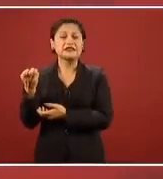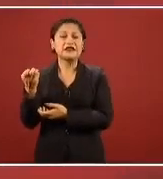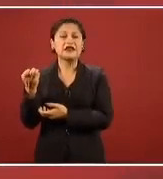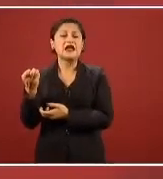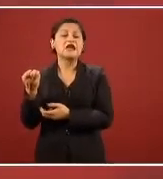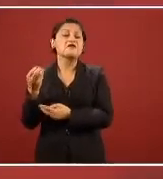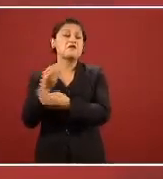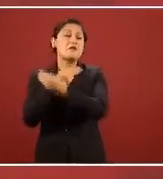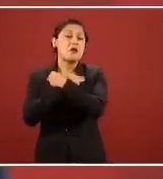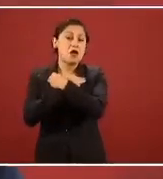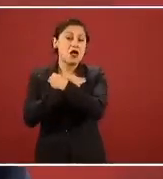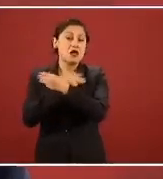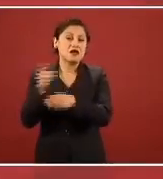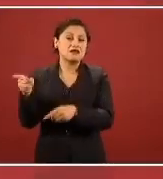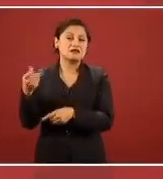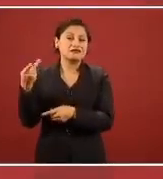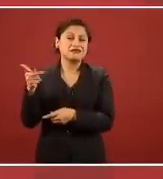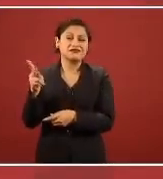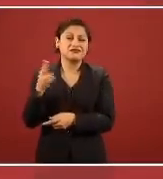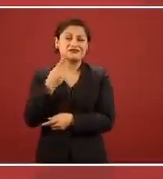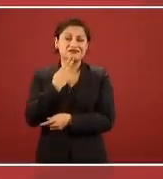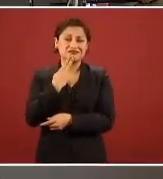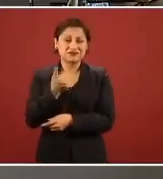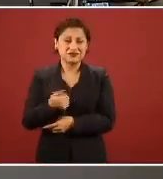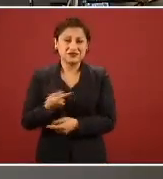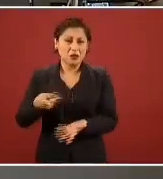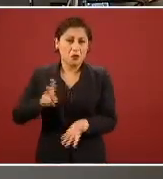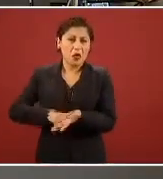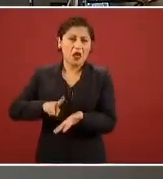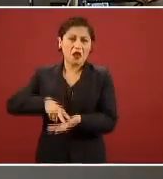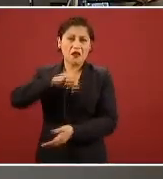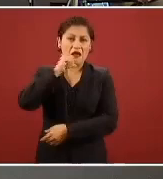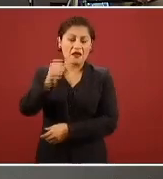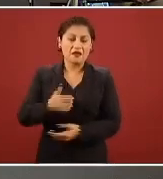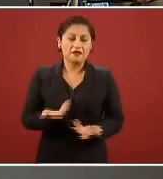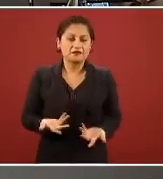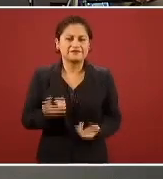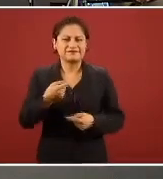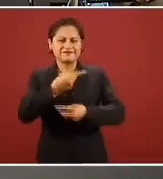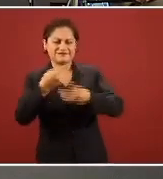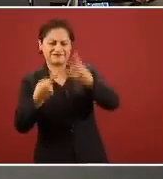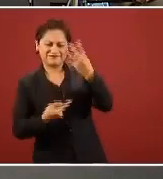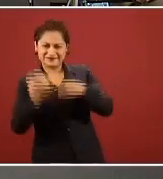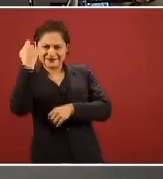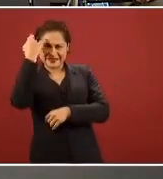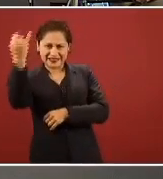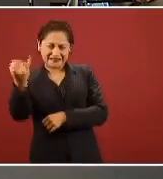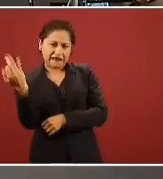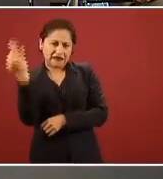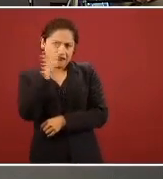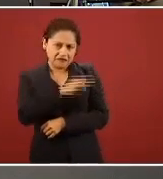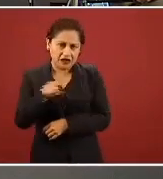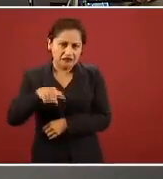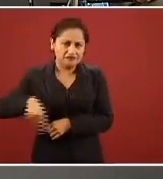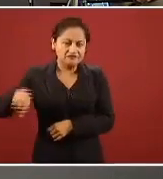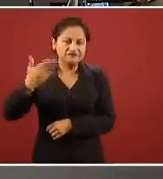Pura cosa. Mi segunda pregunta, presidente, es con relación a la